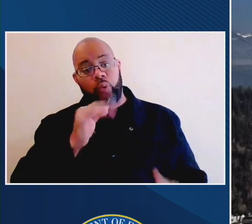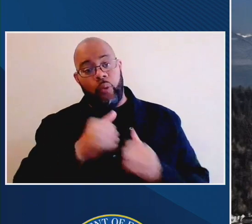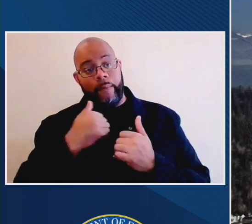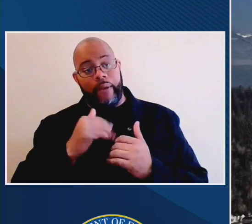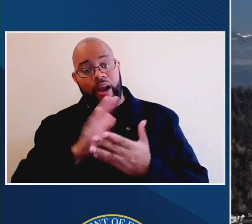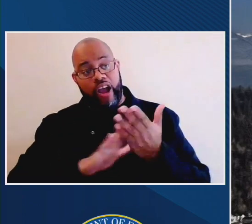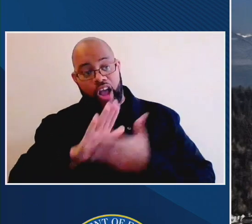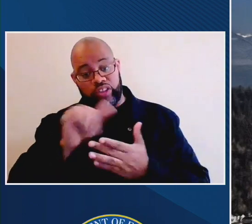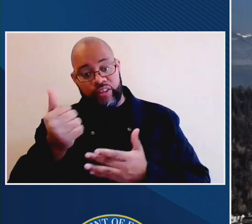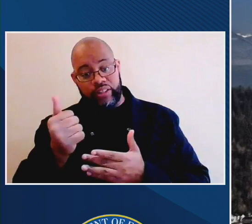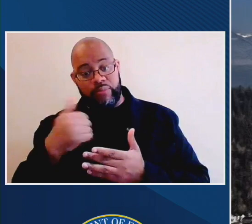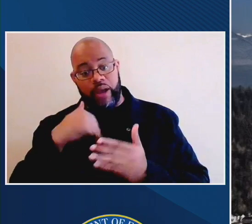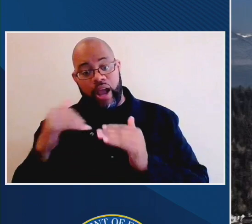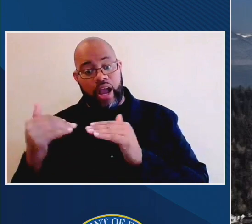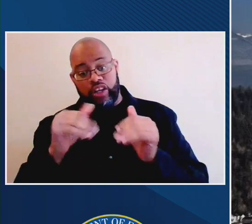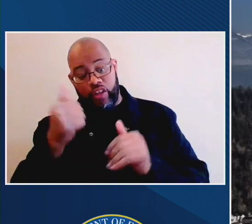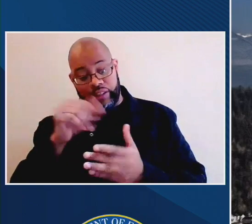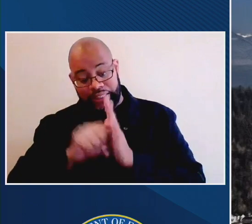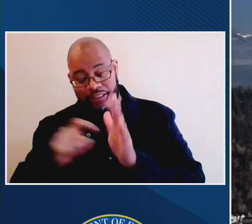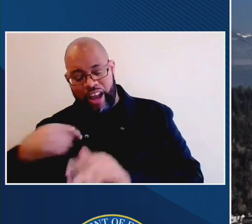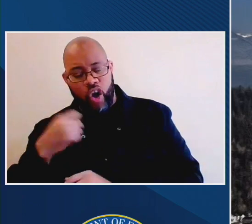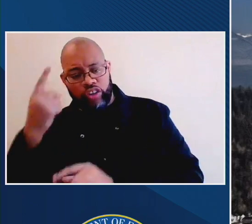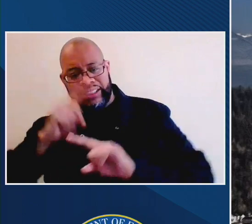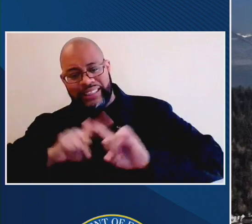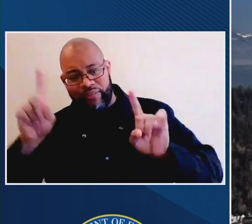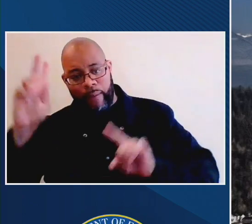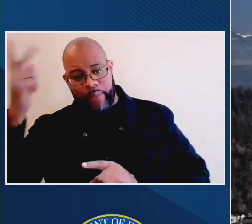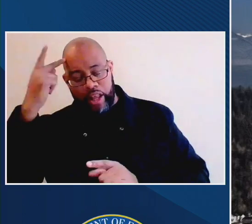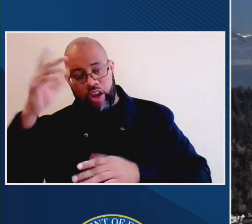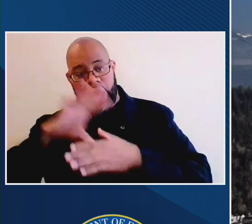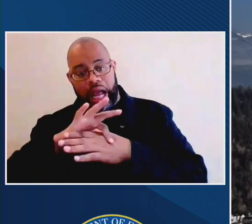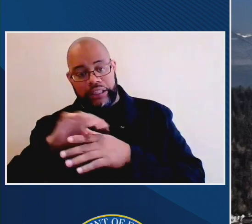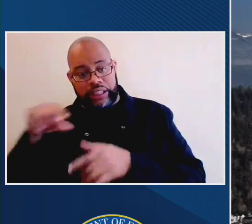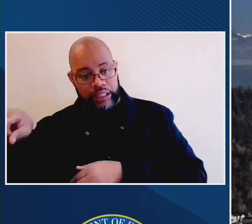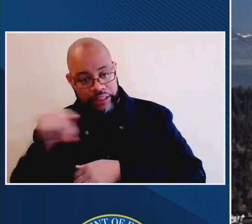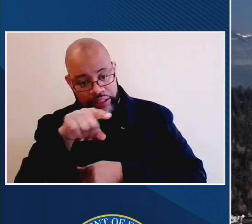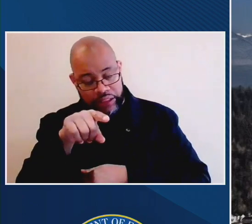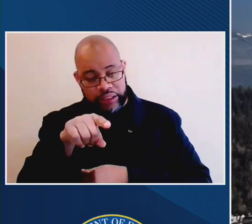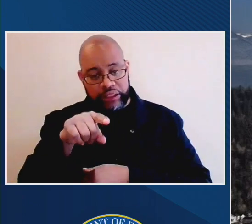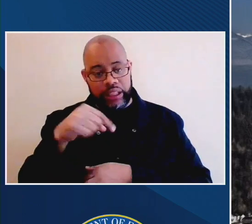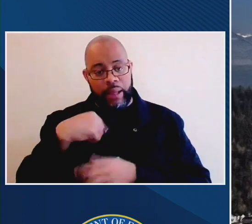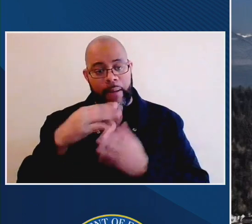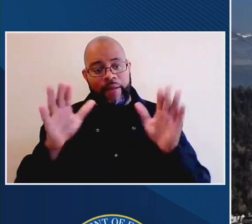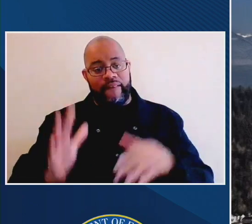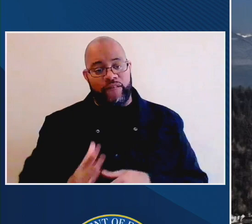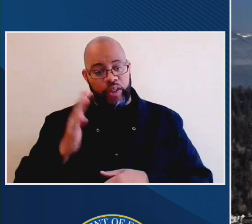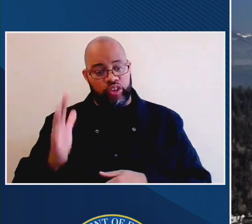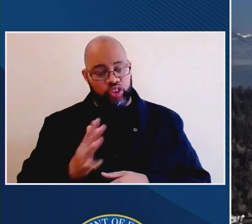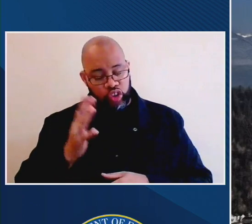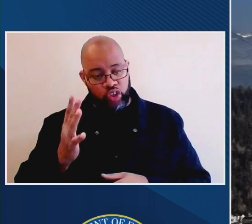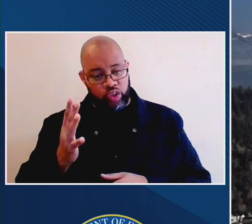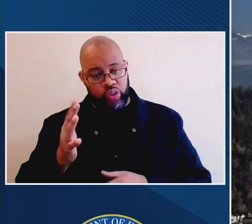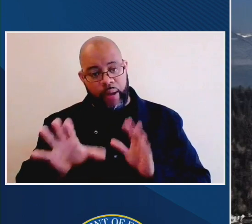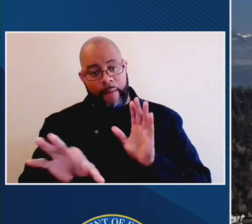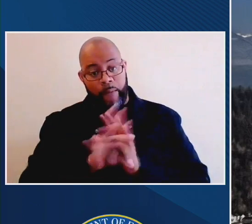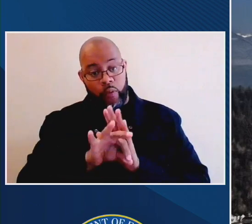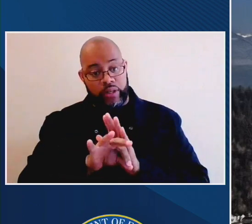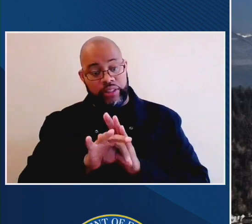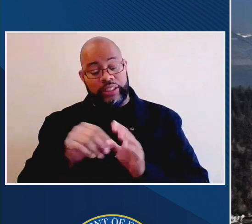to include, with this proposed change, my understanding is they have a right to be where they are in local public